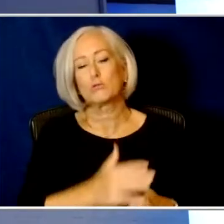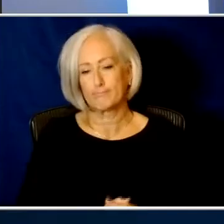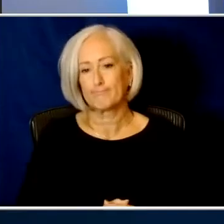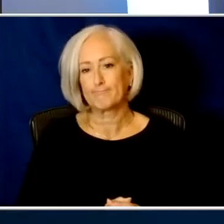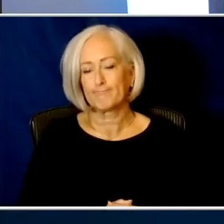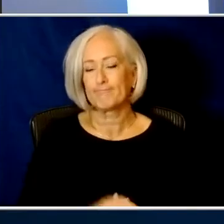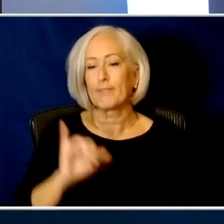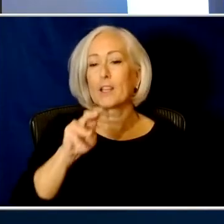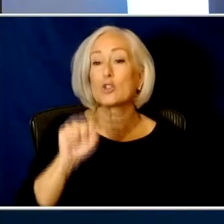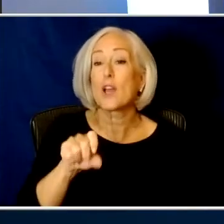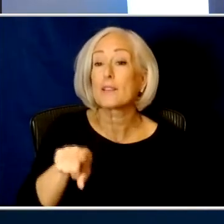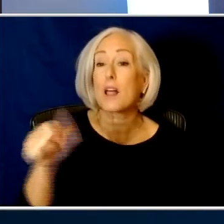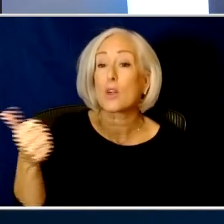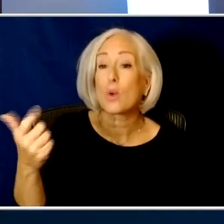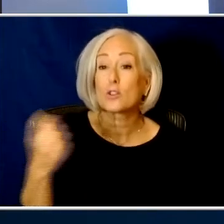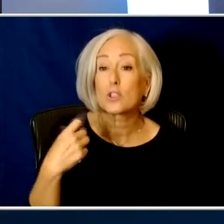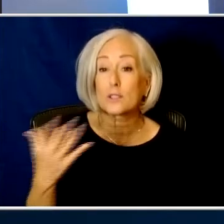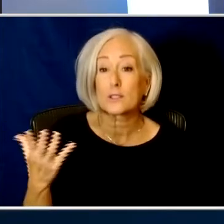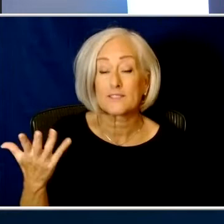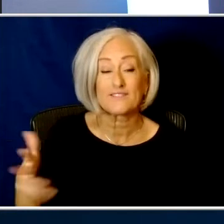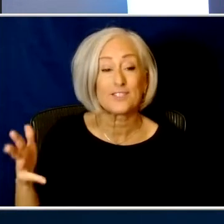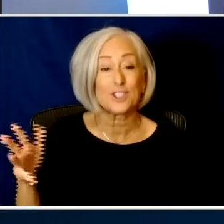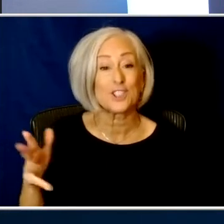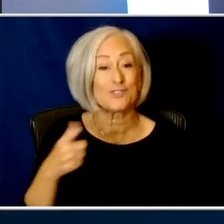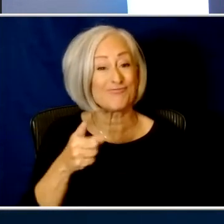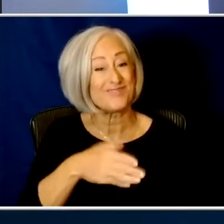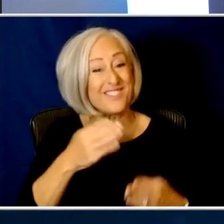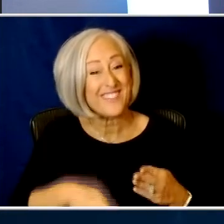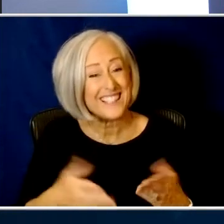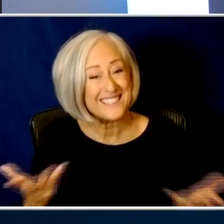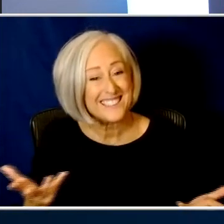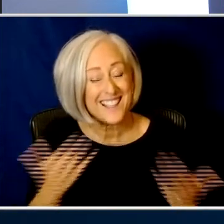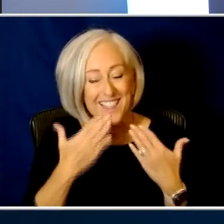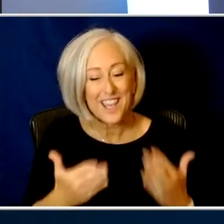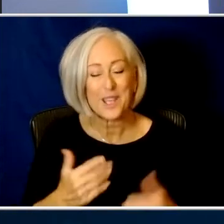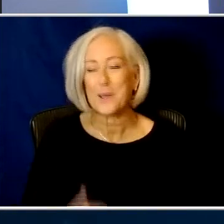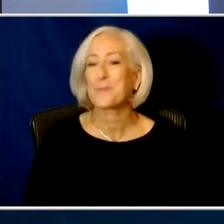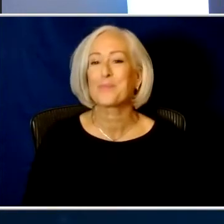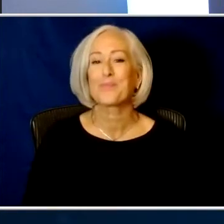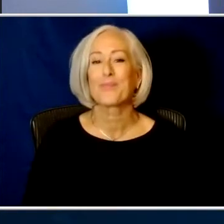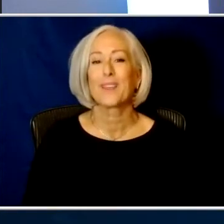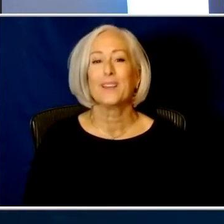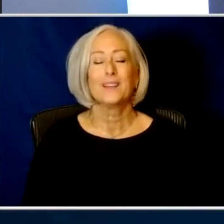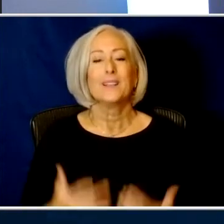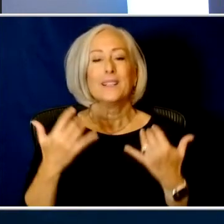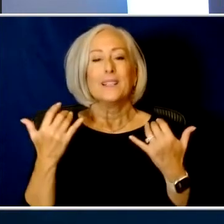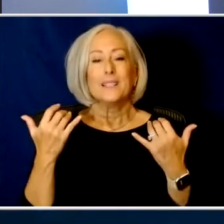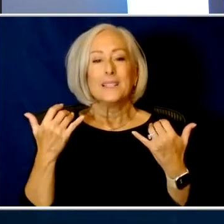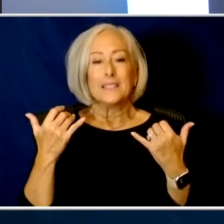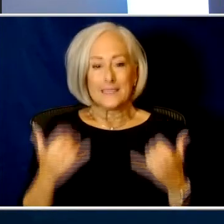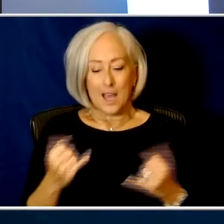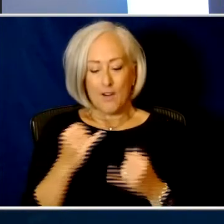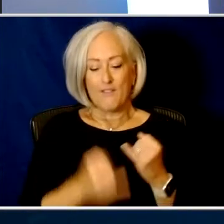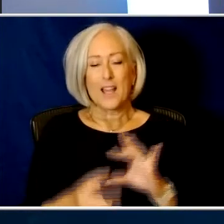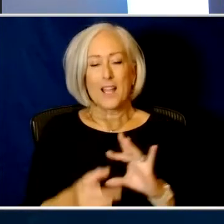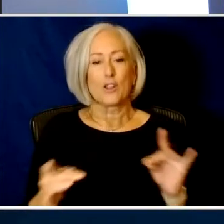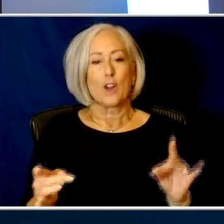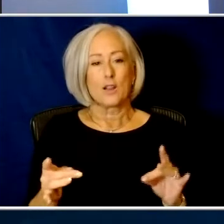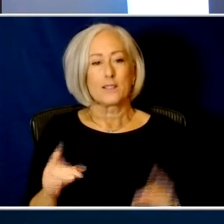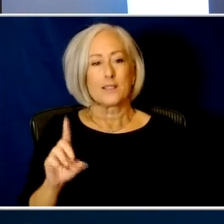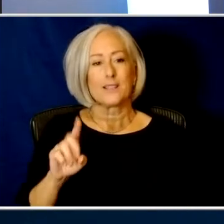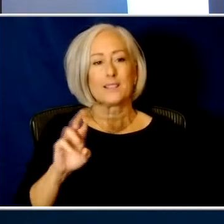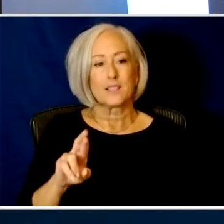hesitate, don't wait, don't let delay decide your fate. Make sure you stay on top of all